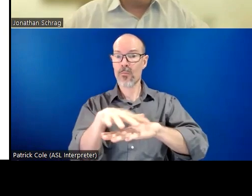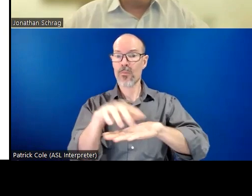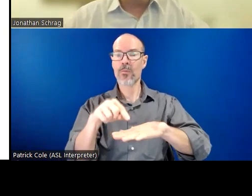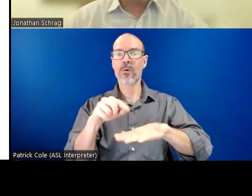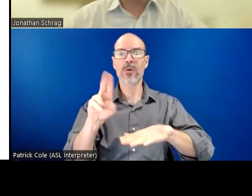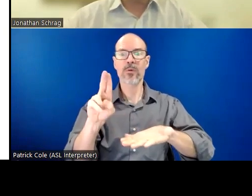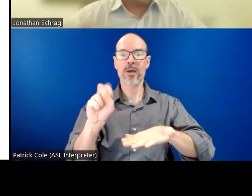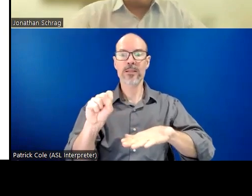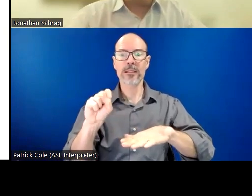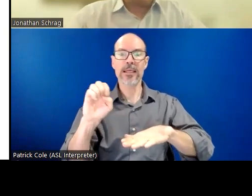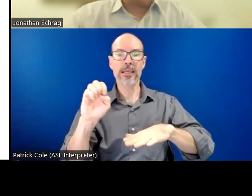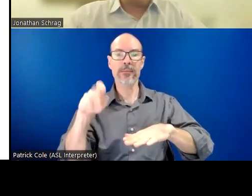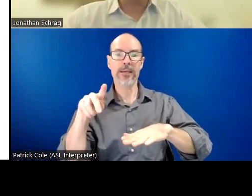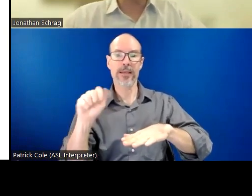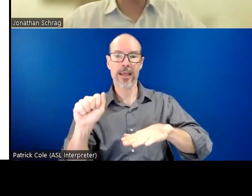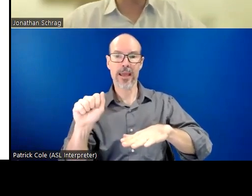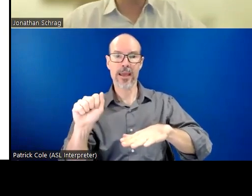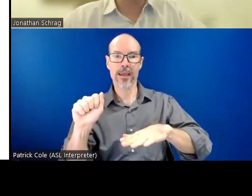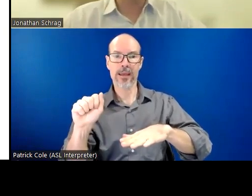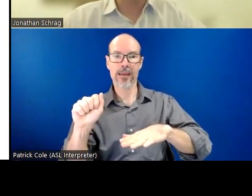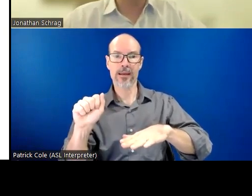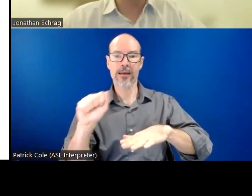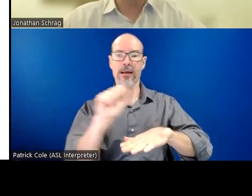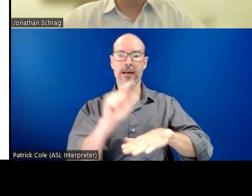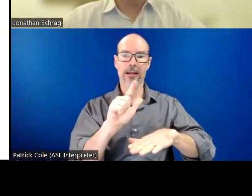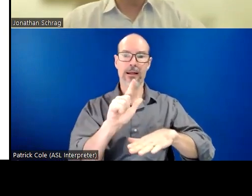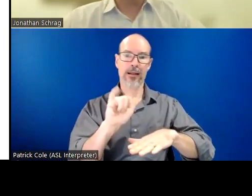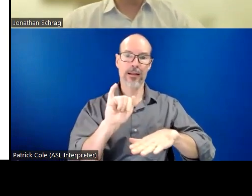EPA LIDAC districts